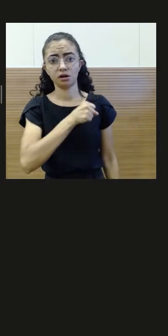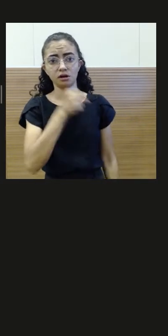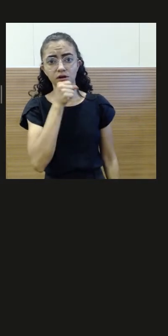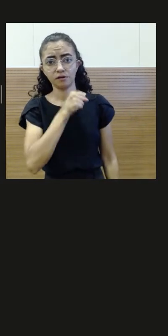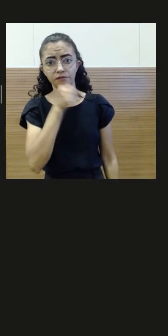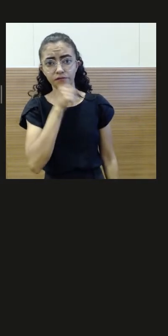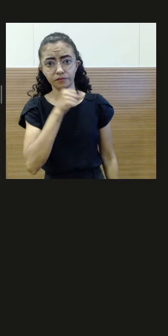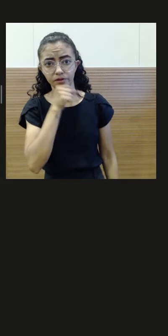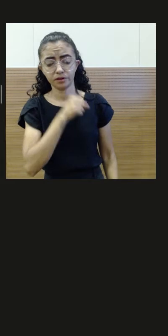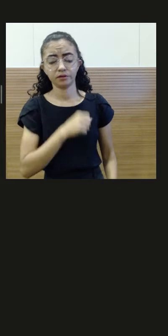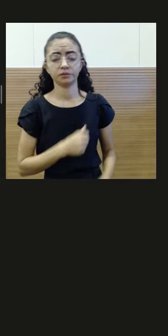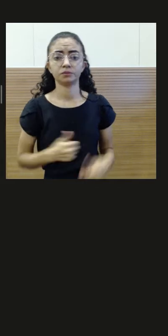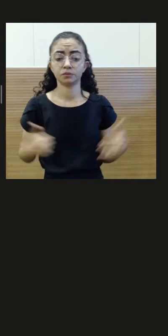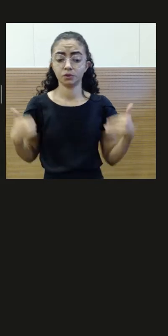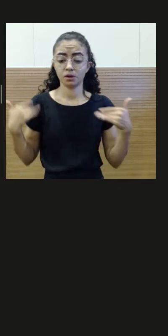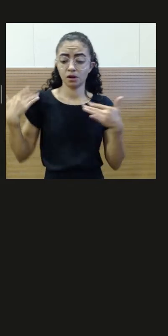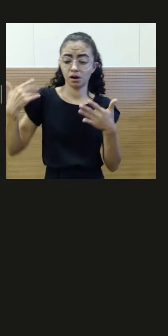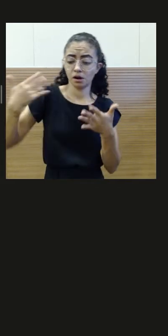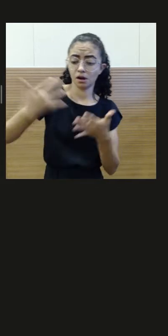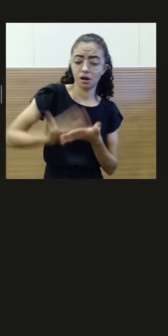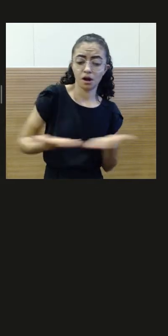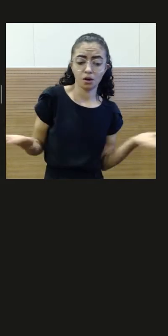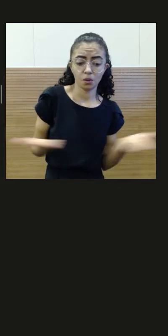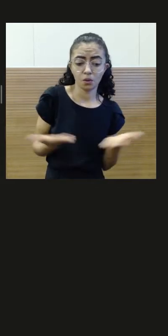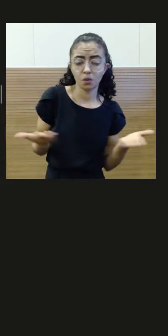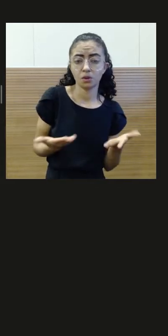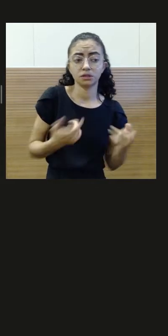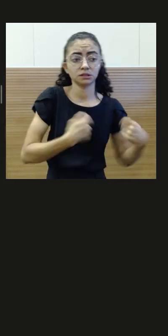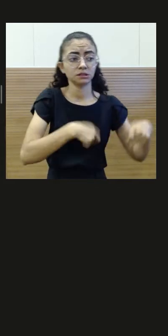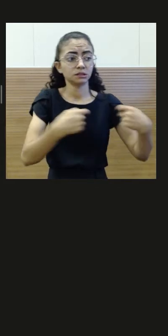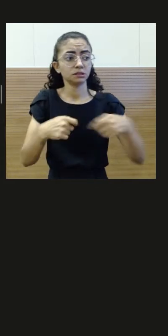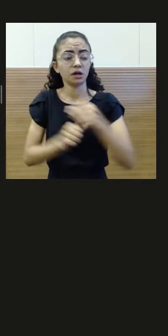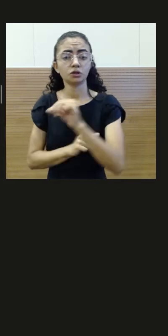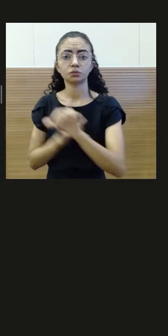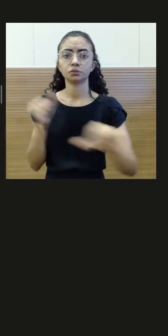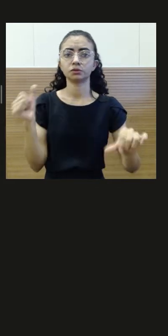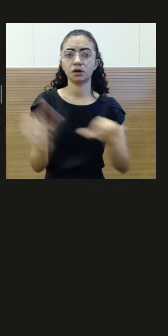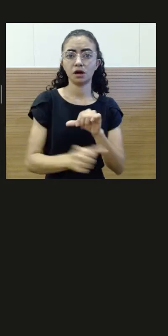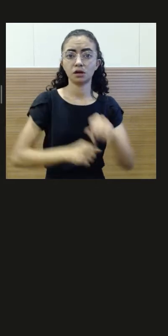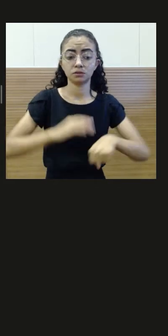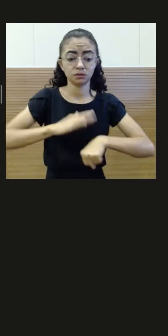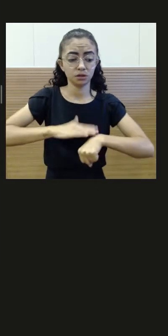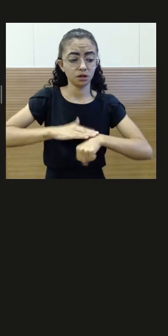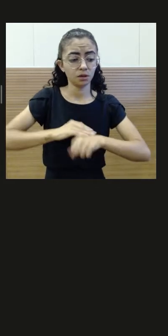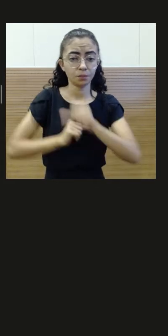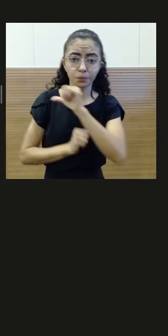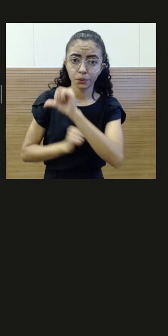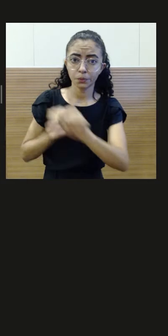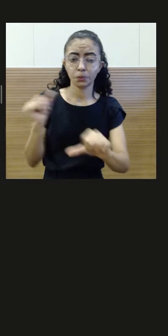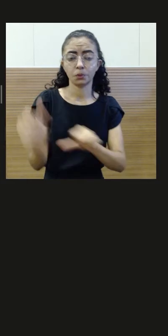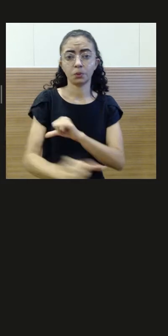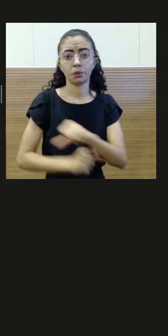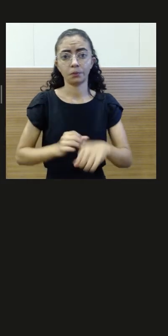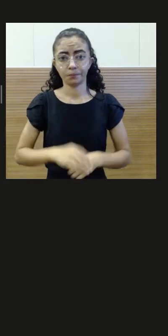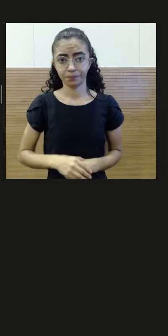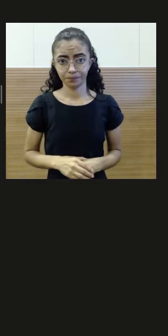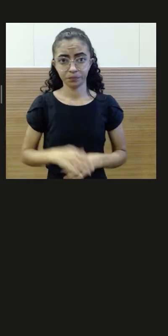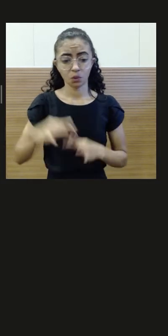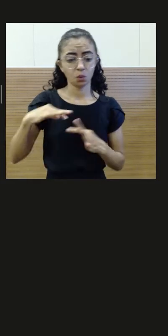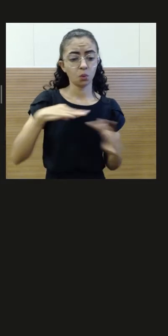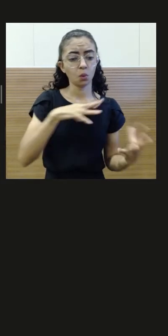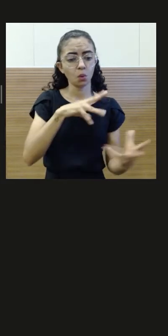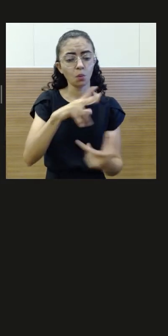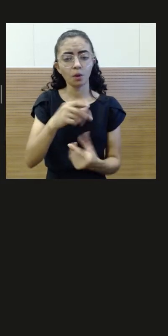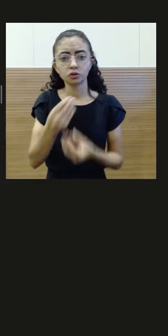changed. Now, a global industrial food system is increasingly dominated by processed packaged